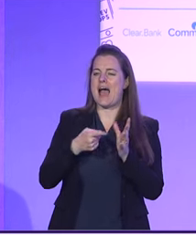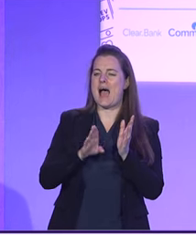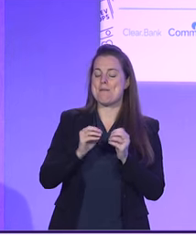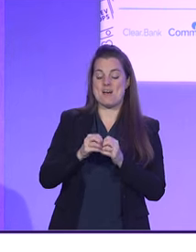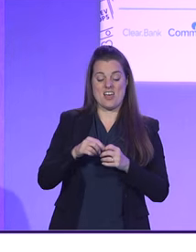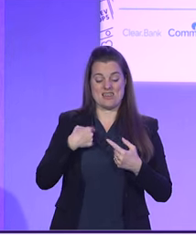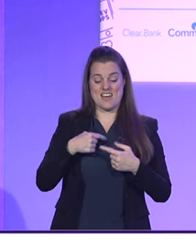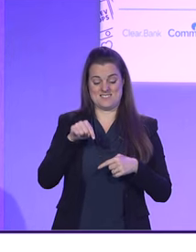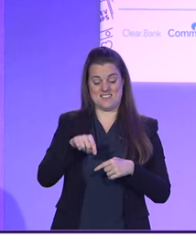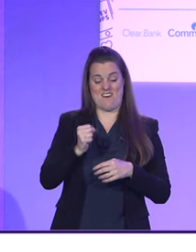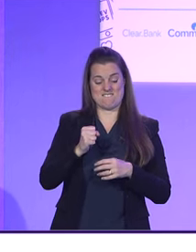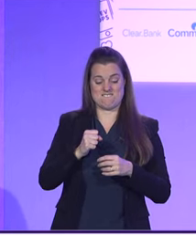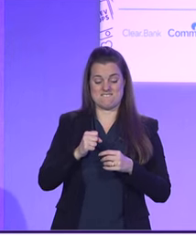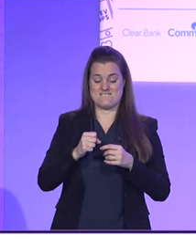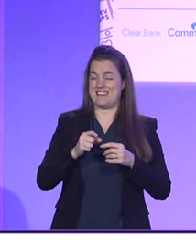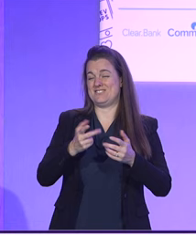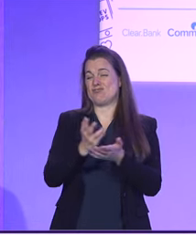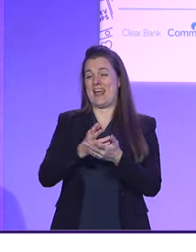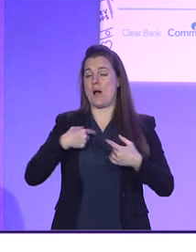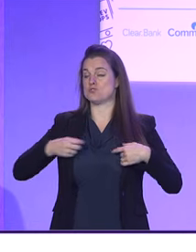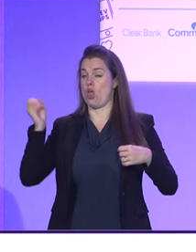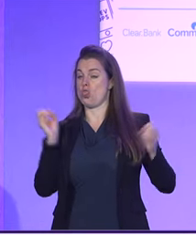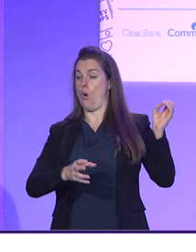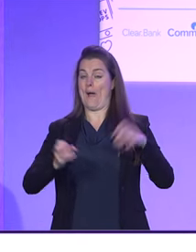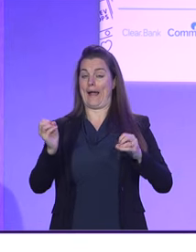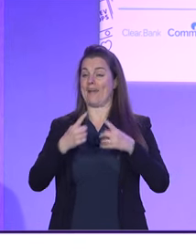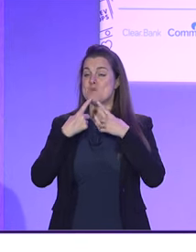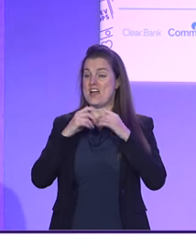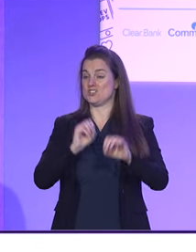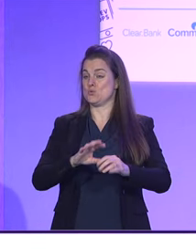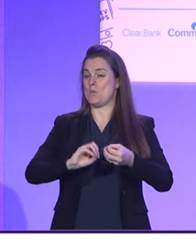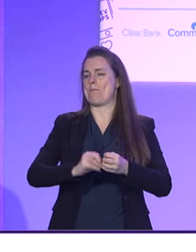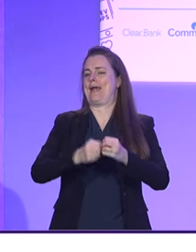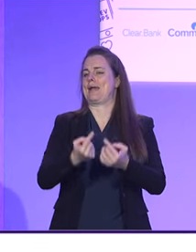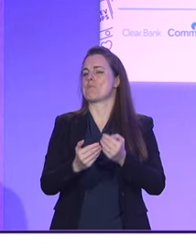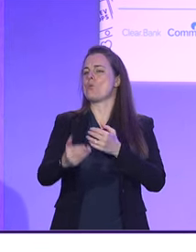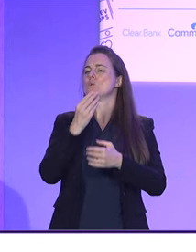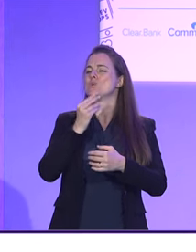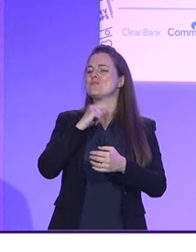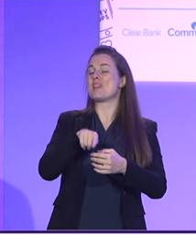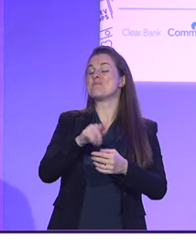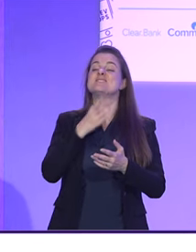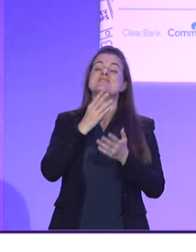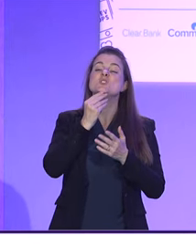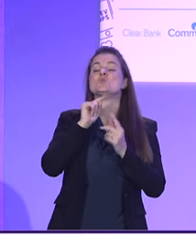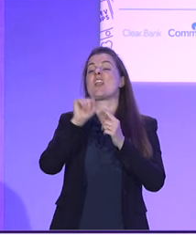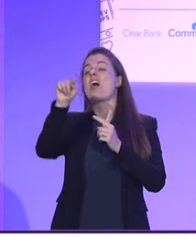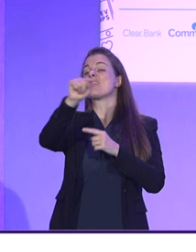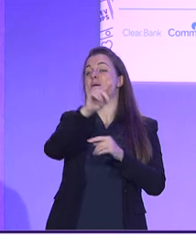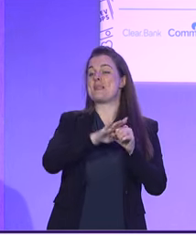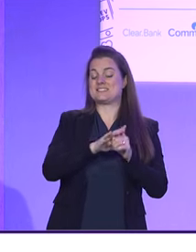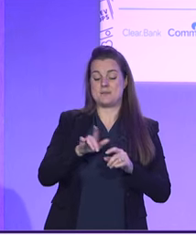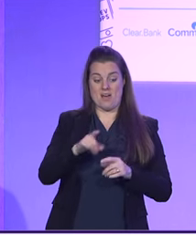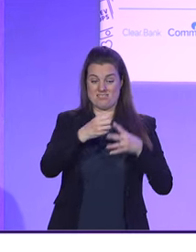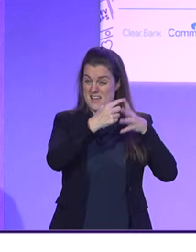stuff into it to try and get more data to make it more useful as an example. But it's also used in a few other places. And here's a